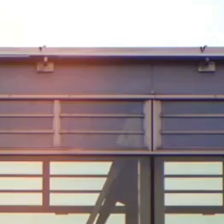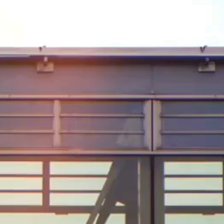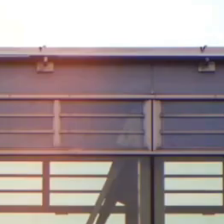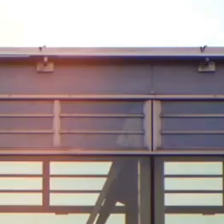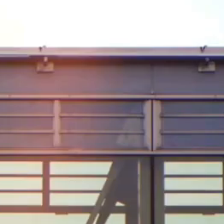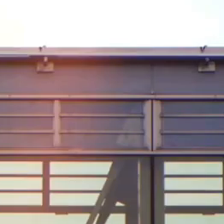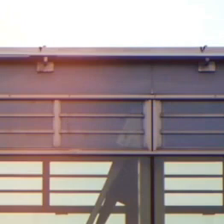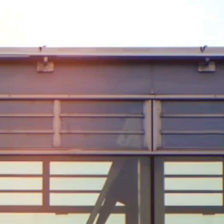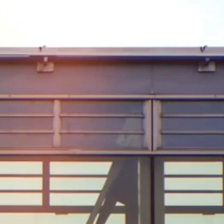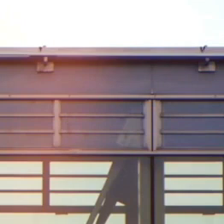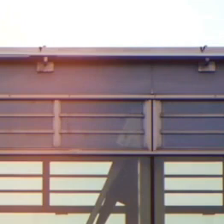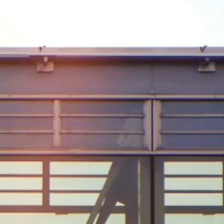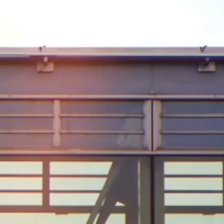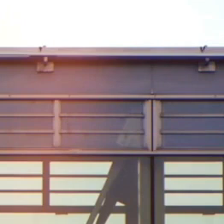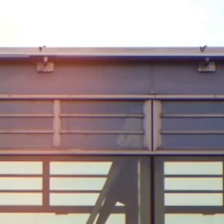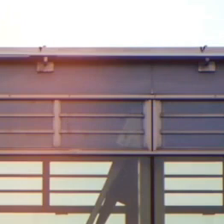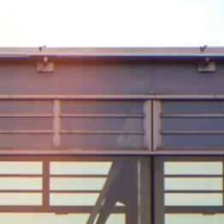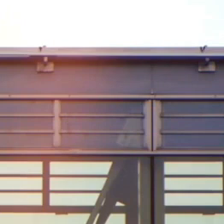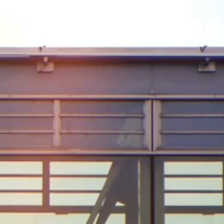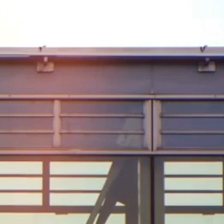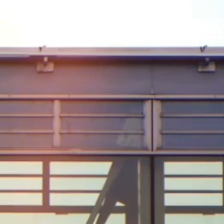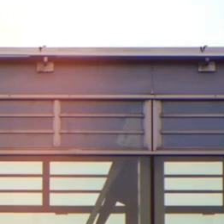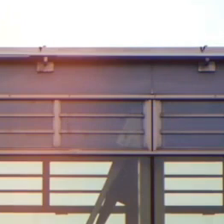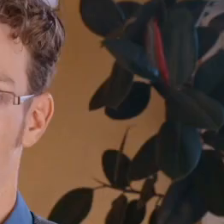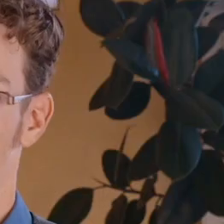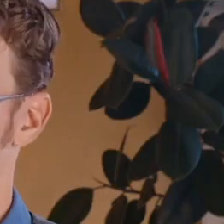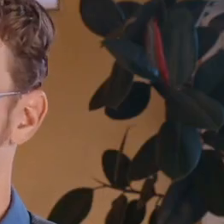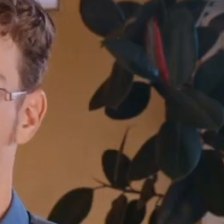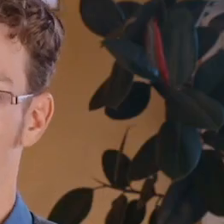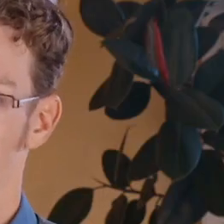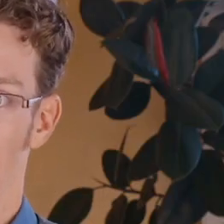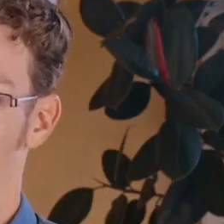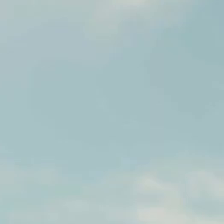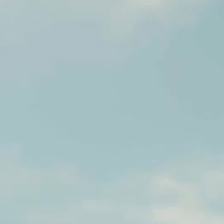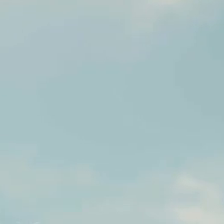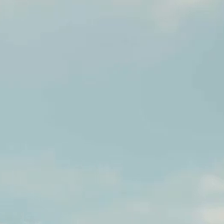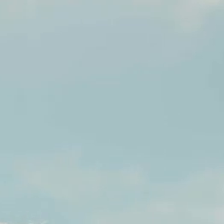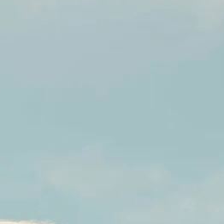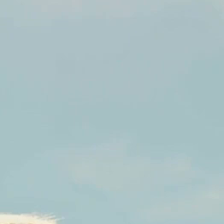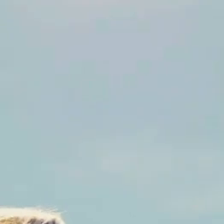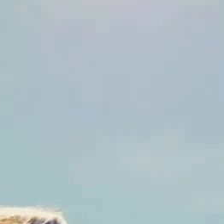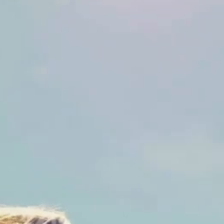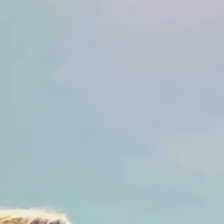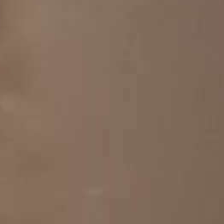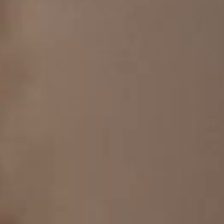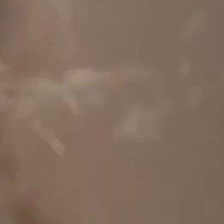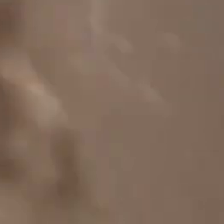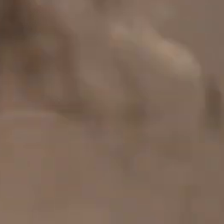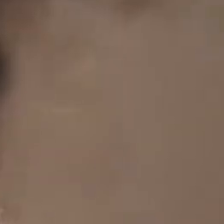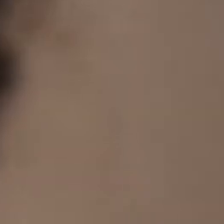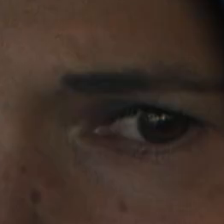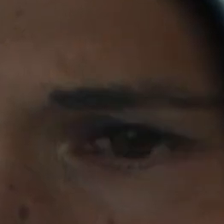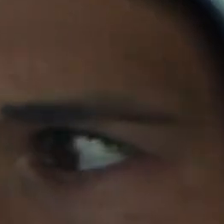consequences. Sexual violence and sexism is the anchor that is holding us back. What happened to me behind